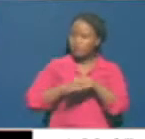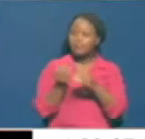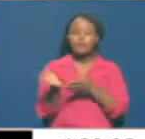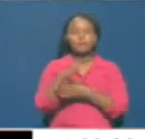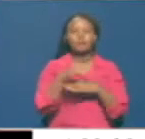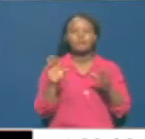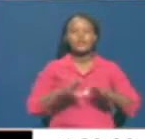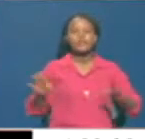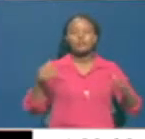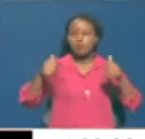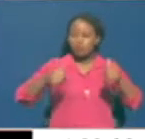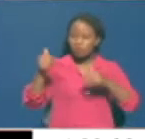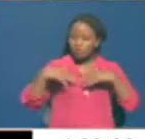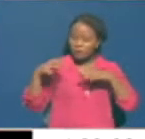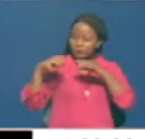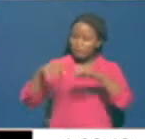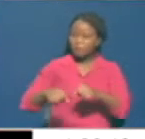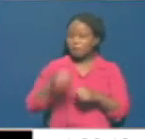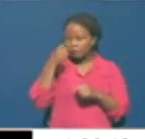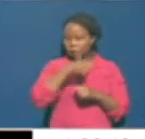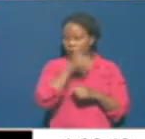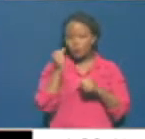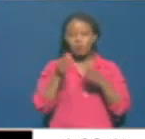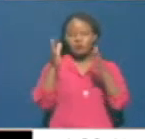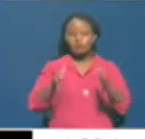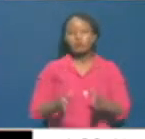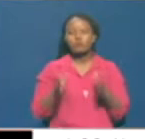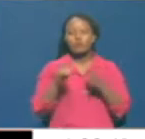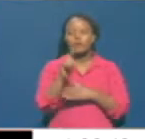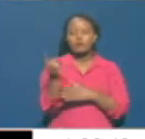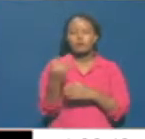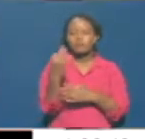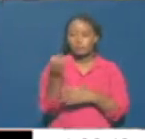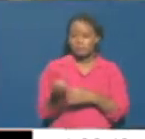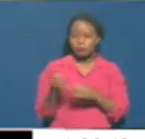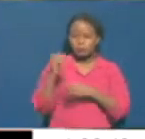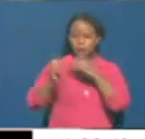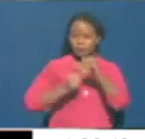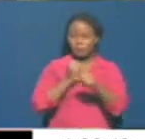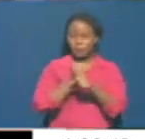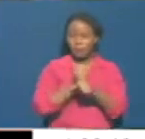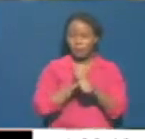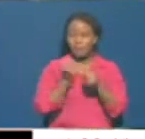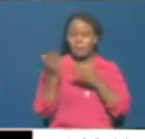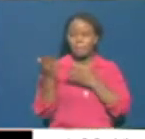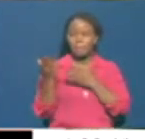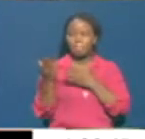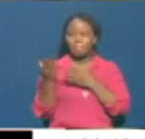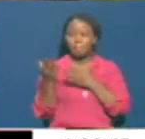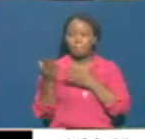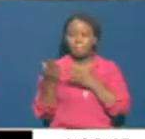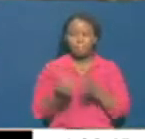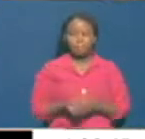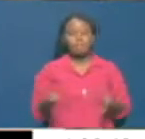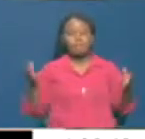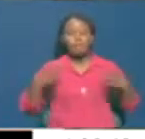has been occupied by a private investor for the past 31 years. The chief is not here. Residents of